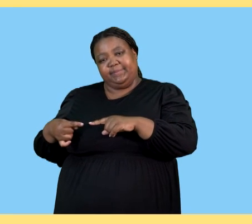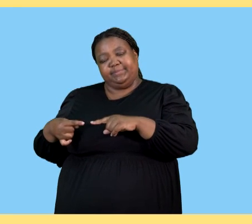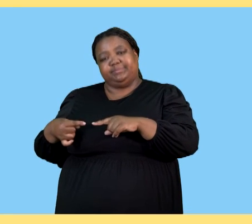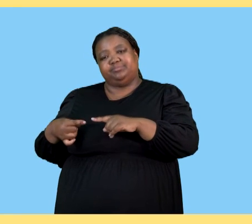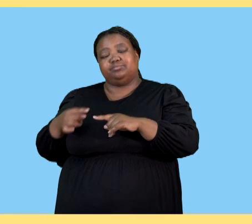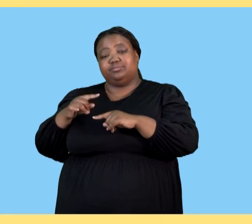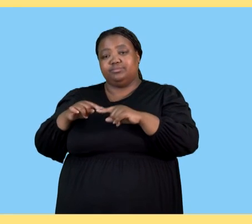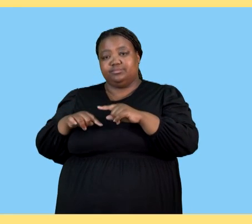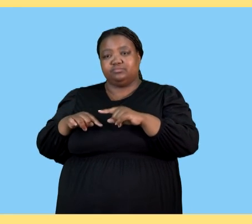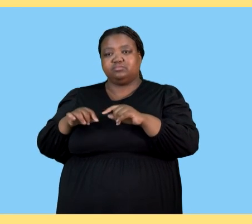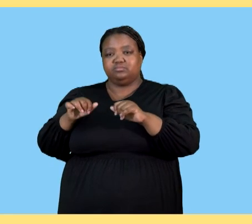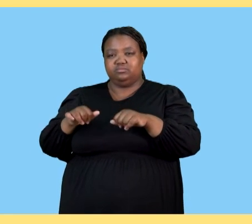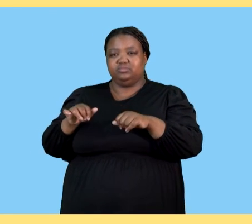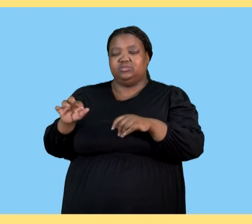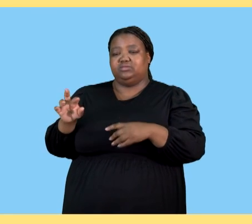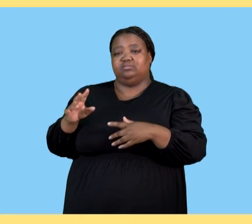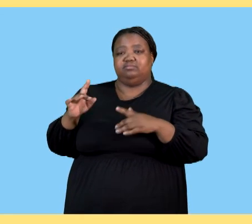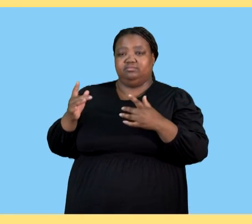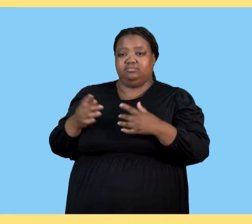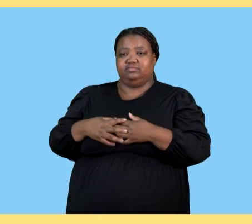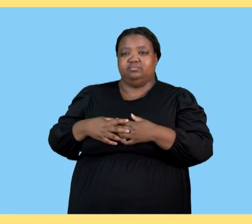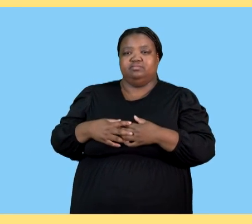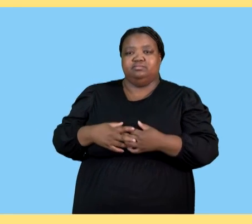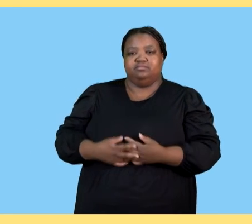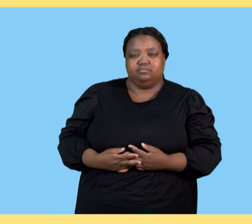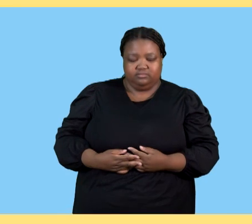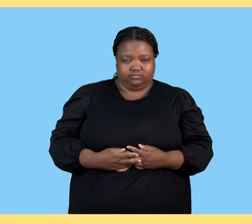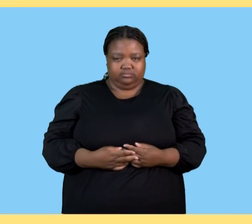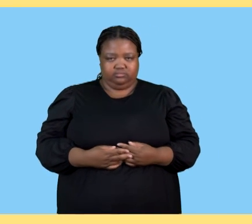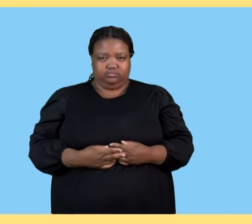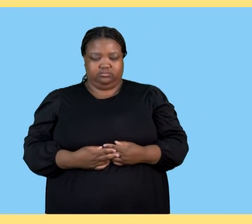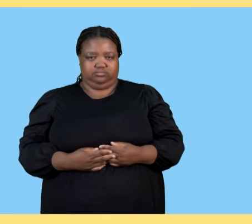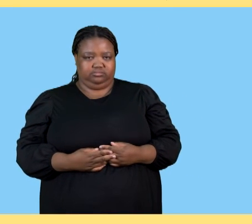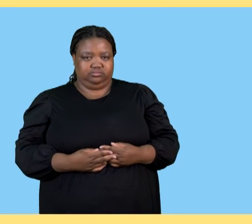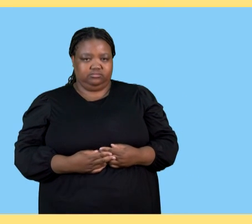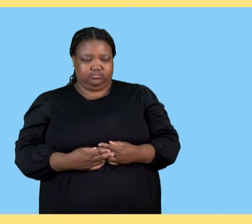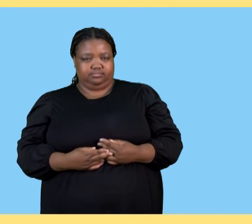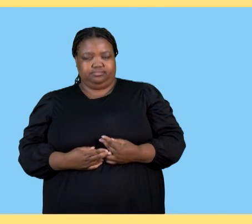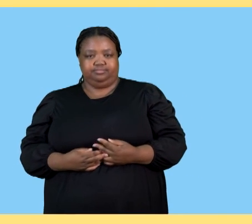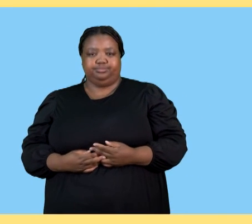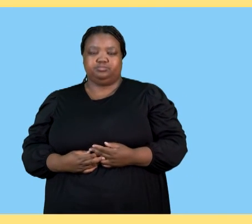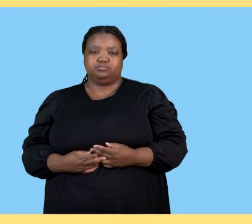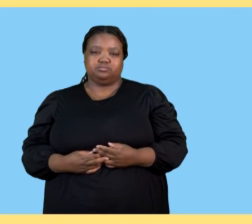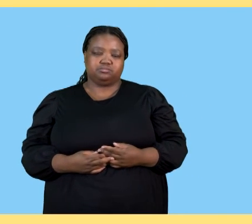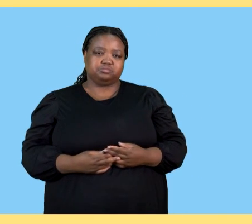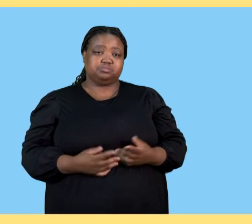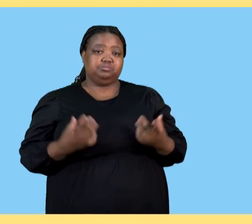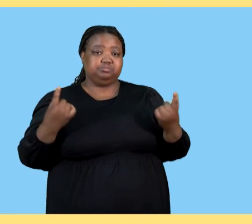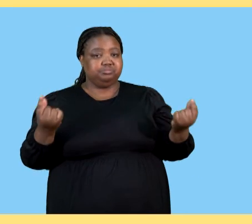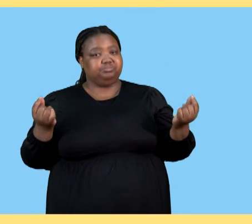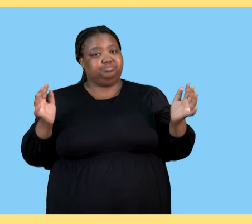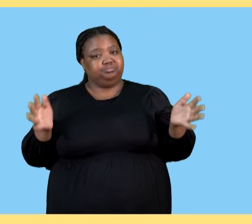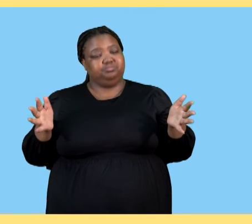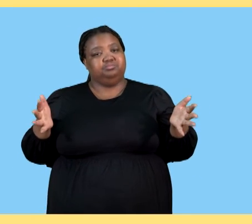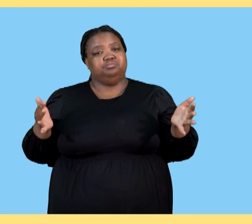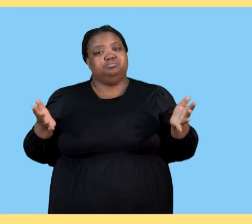units. 4,000 units. So this is rands and this is 4,000 units. All right. And once